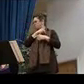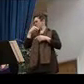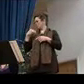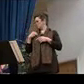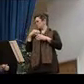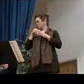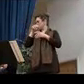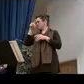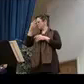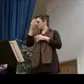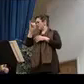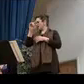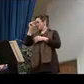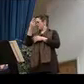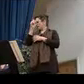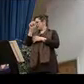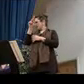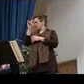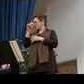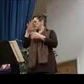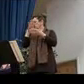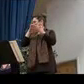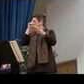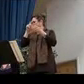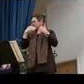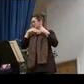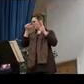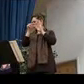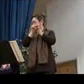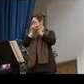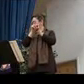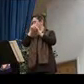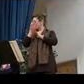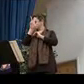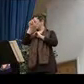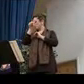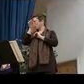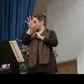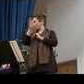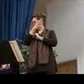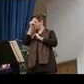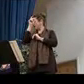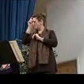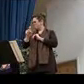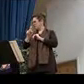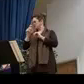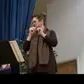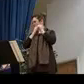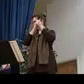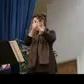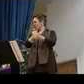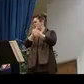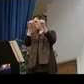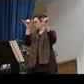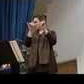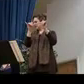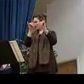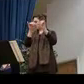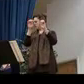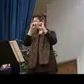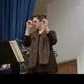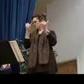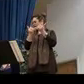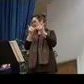have a grade point average of 3.5 and must adhere to the standards of the society. Stacey and